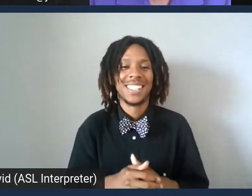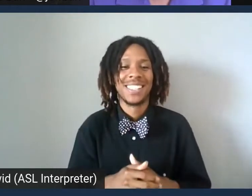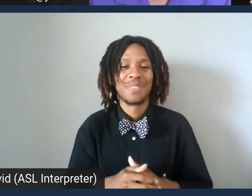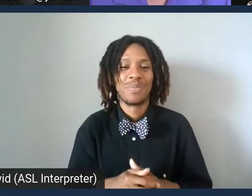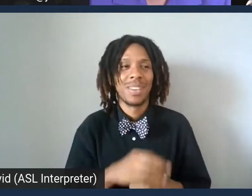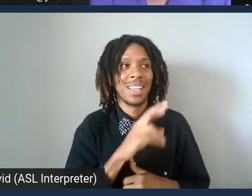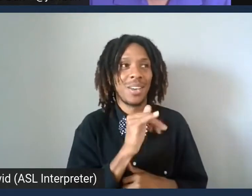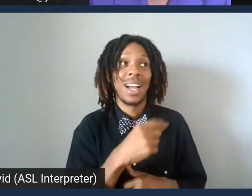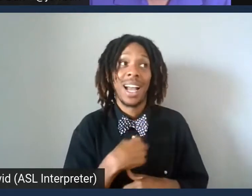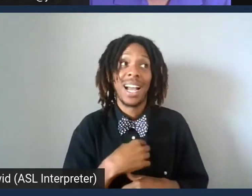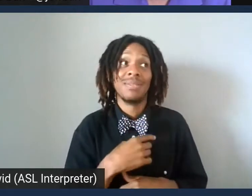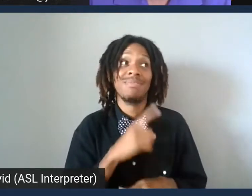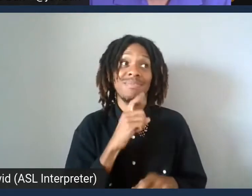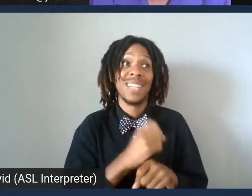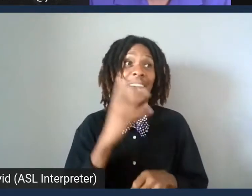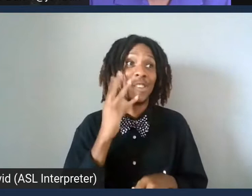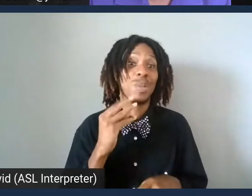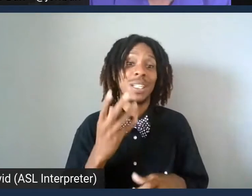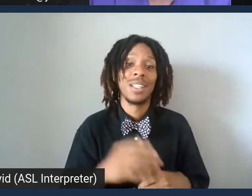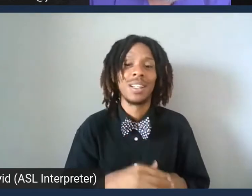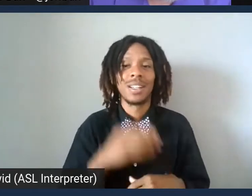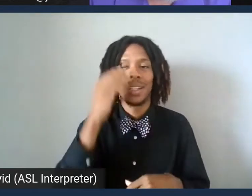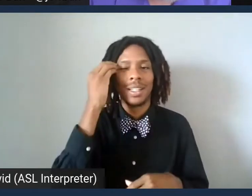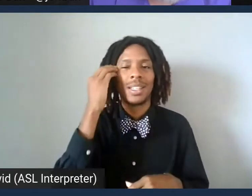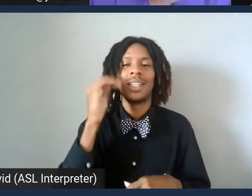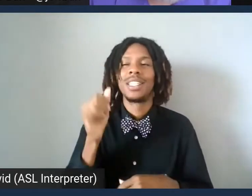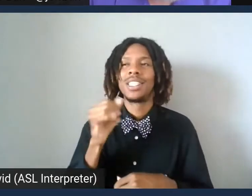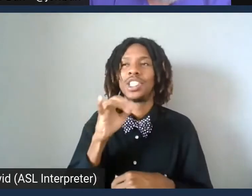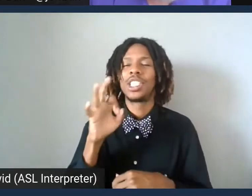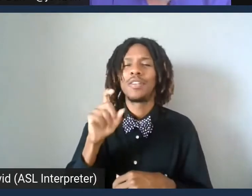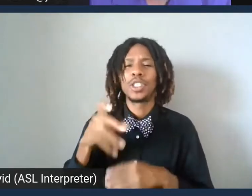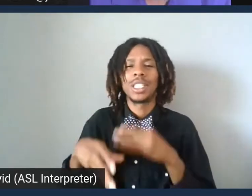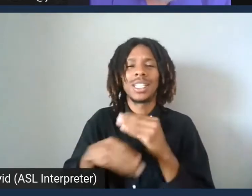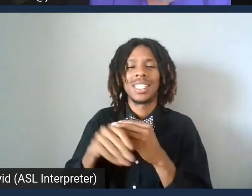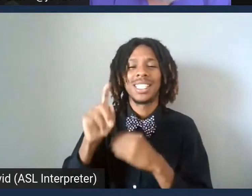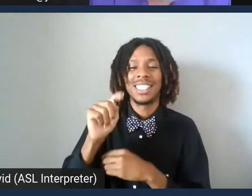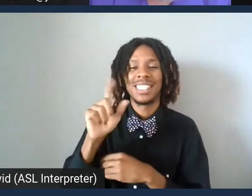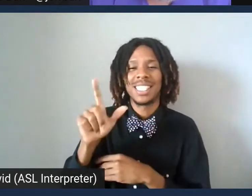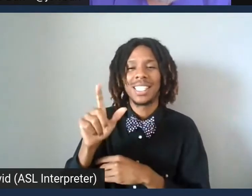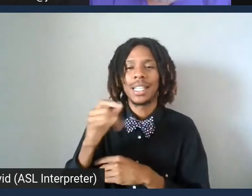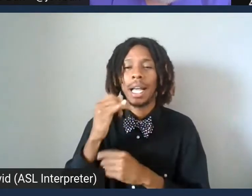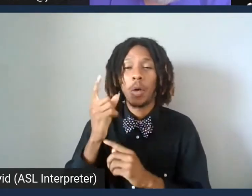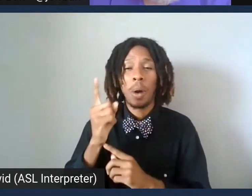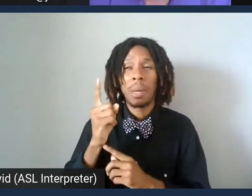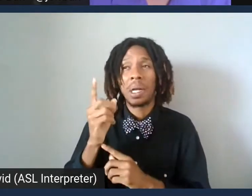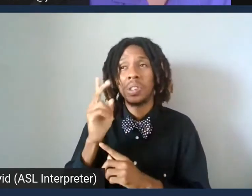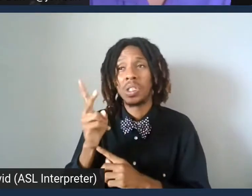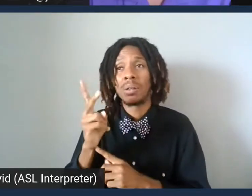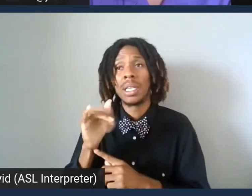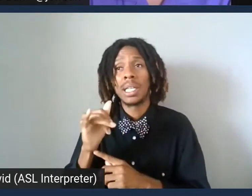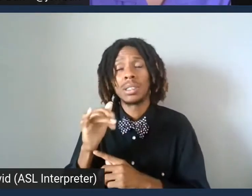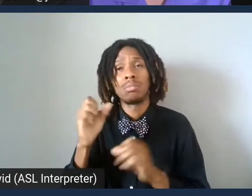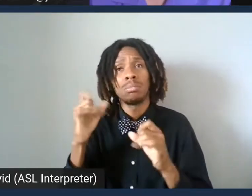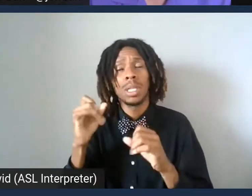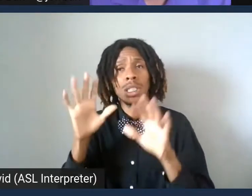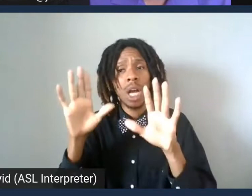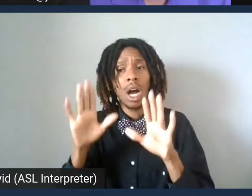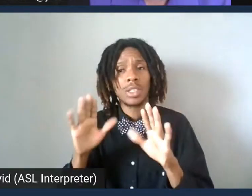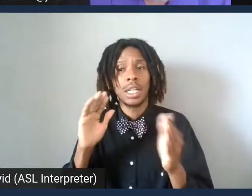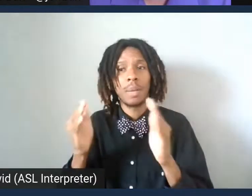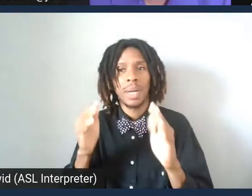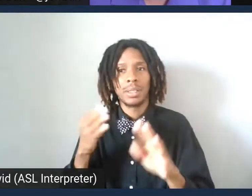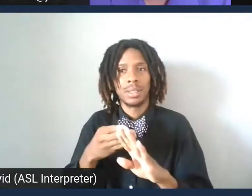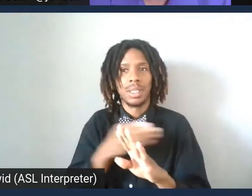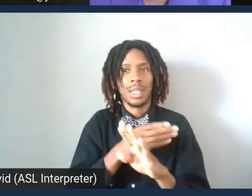there. Sorry? We should note that like a TTL like of a minute or two is pretty awesome compared to where we were just